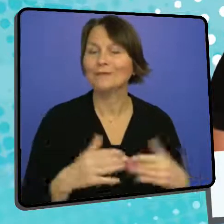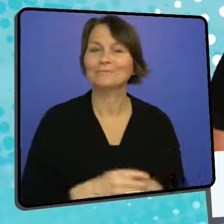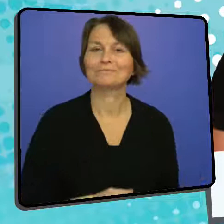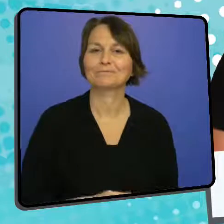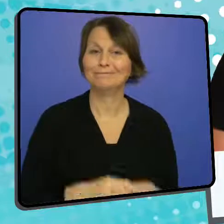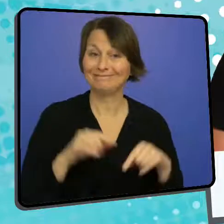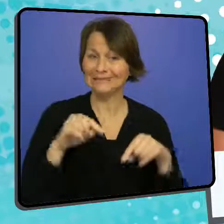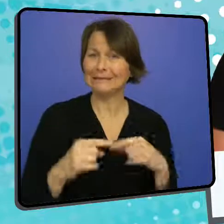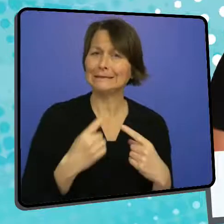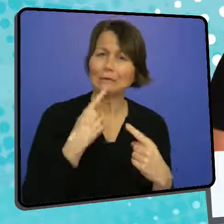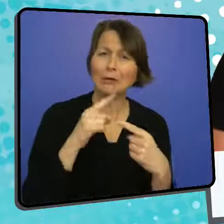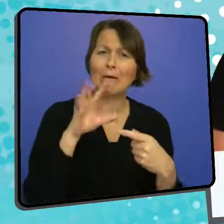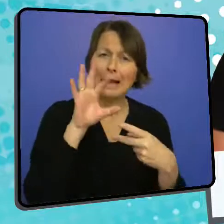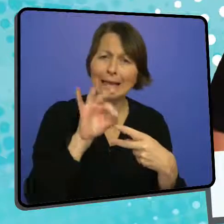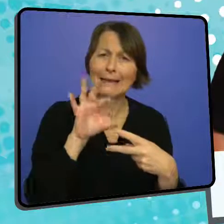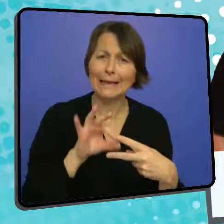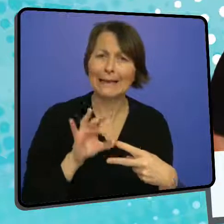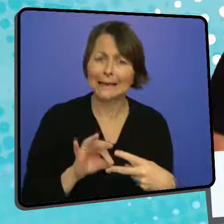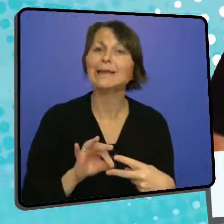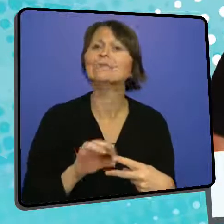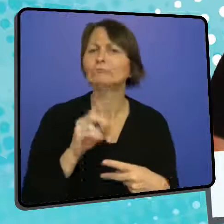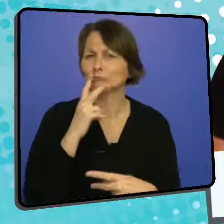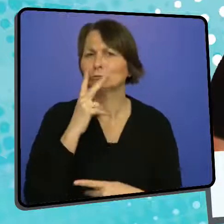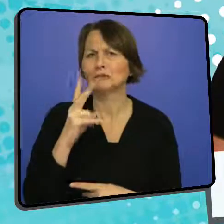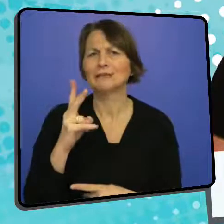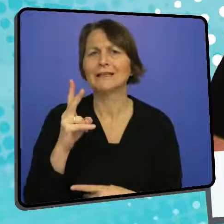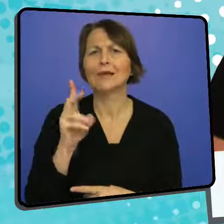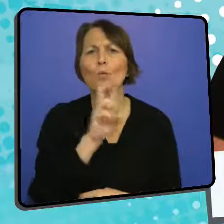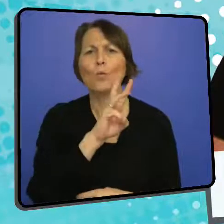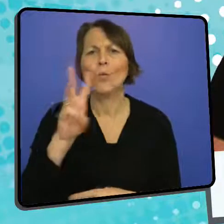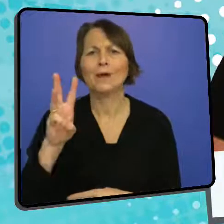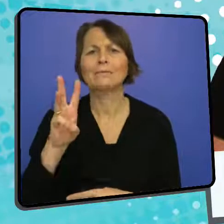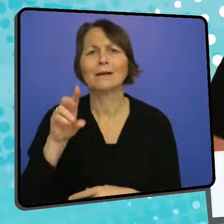website, abitofai.show.